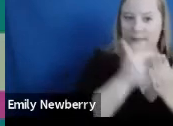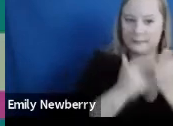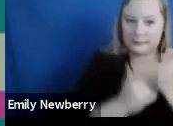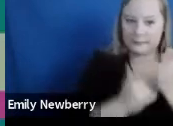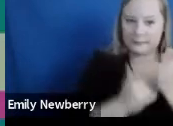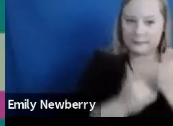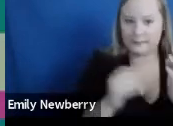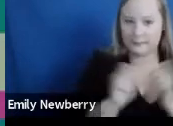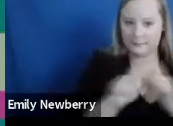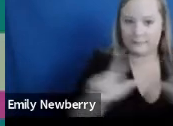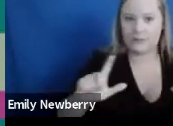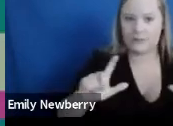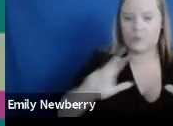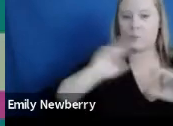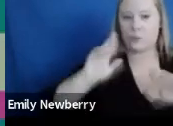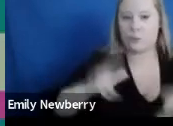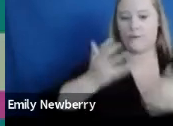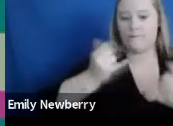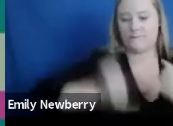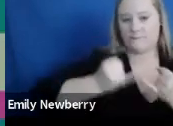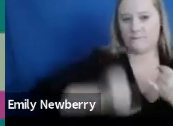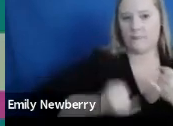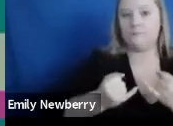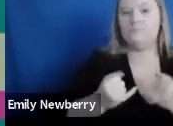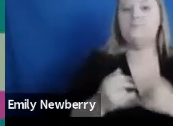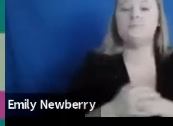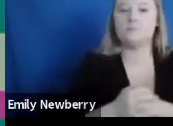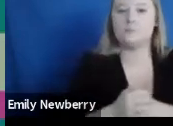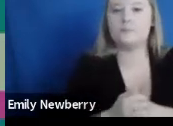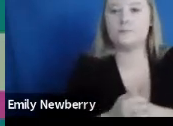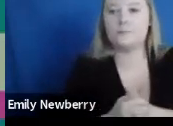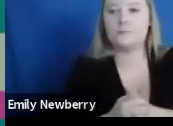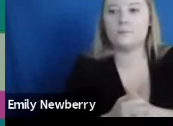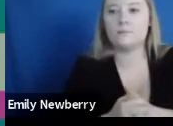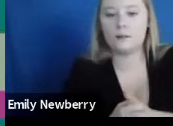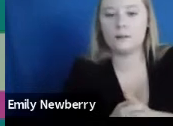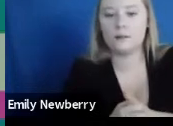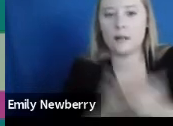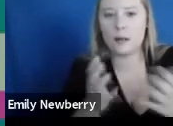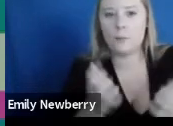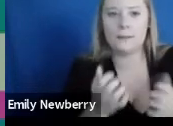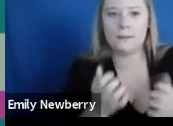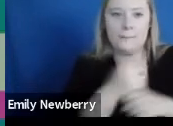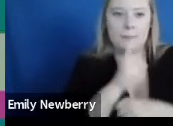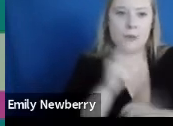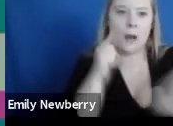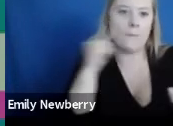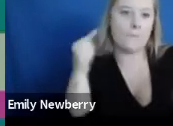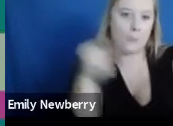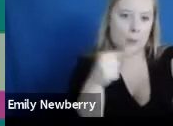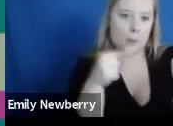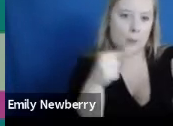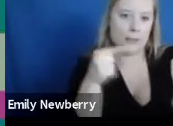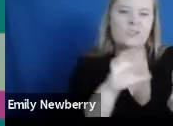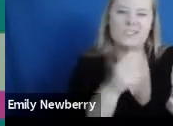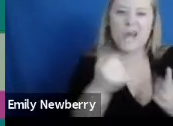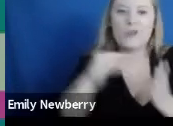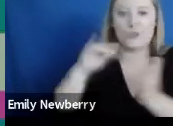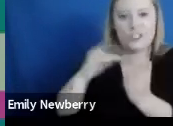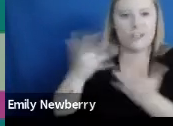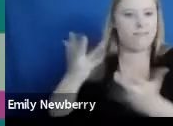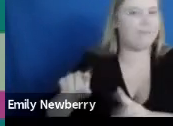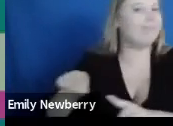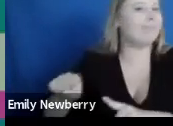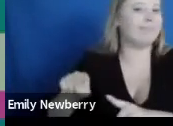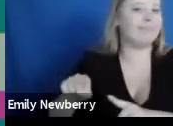report. And then finally, I want to make sure that I point out that there are some other studies out here. We've been working with